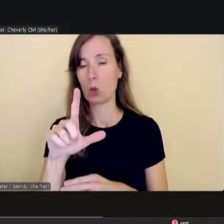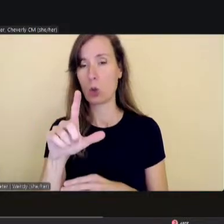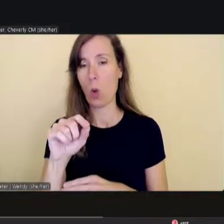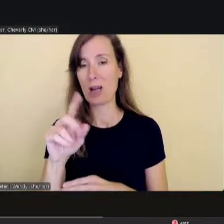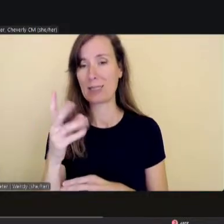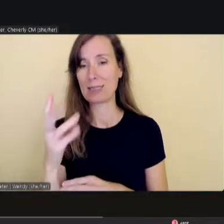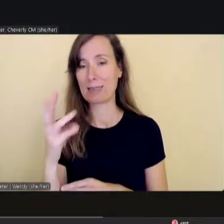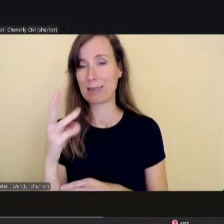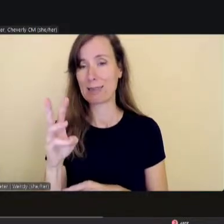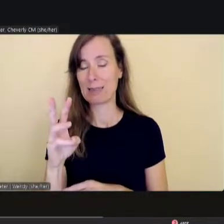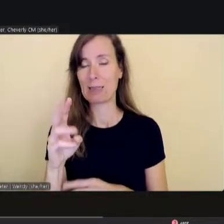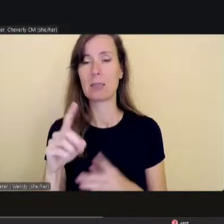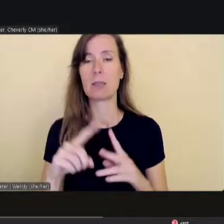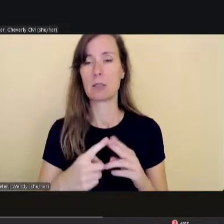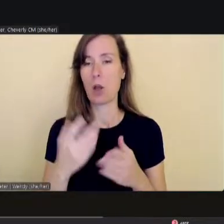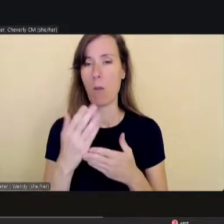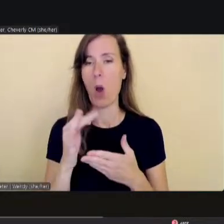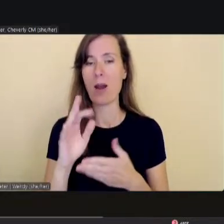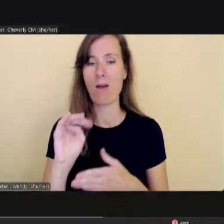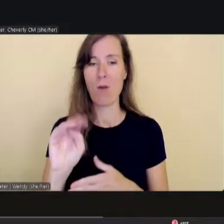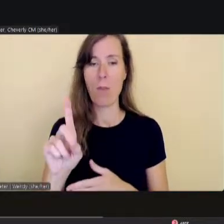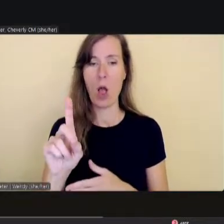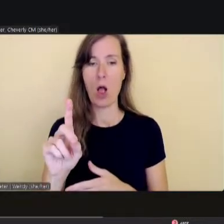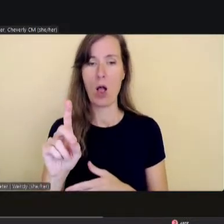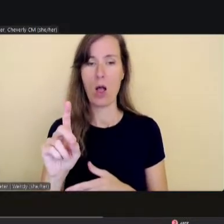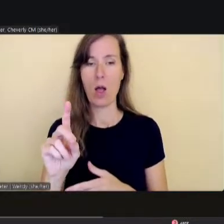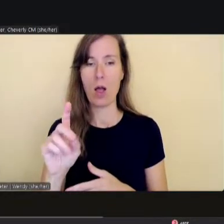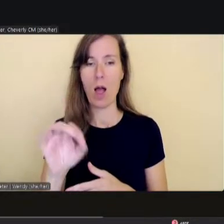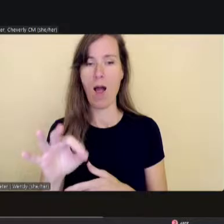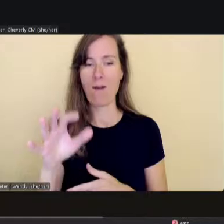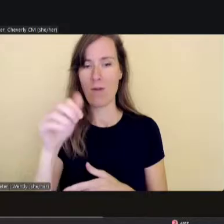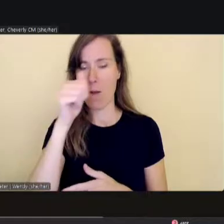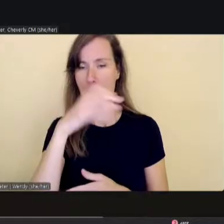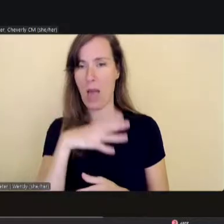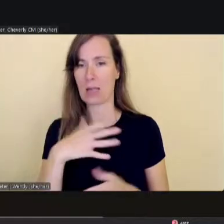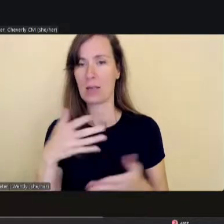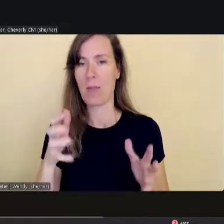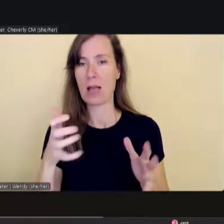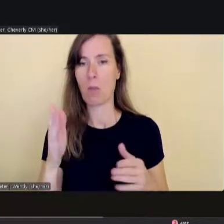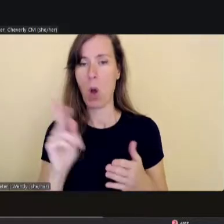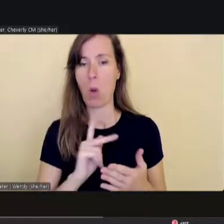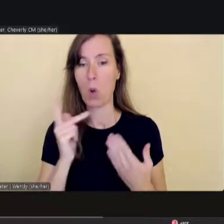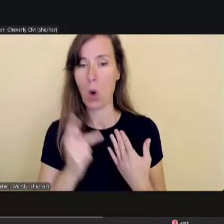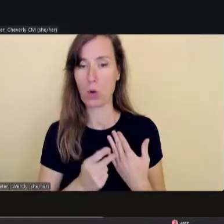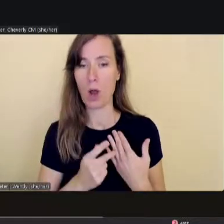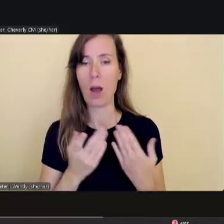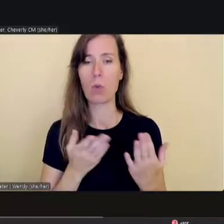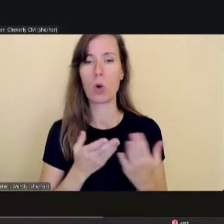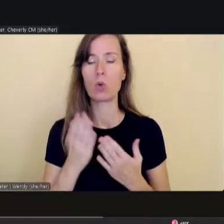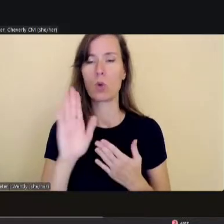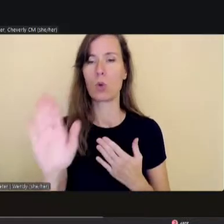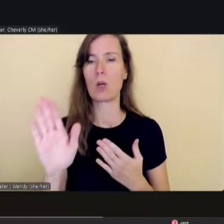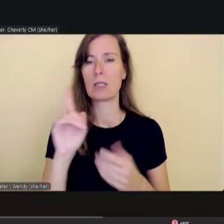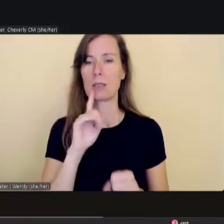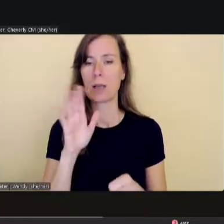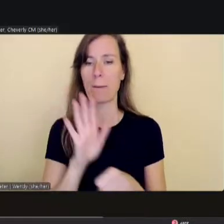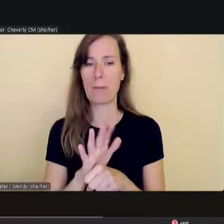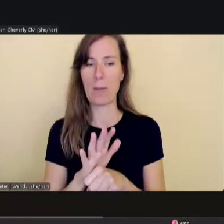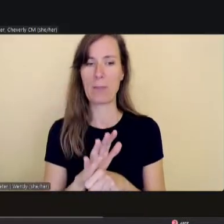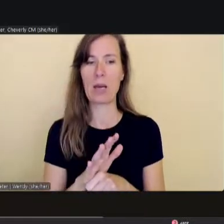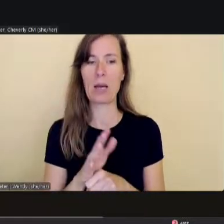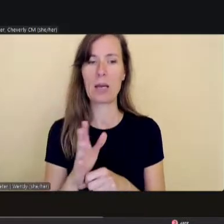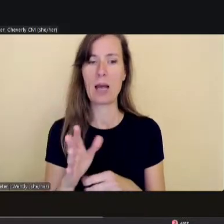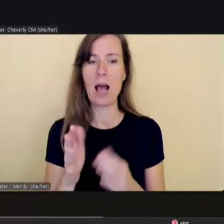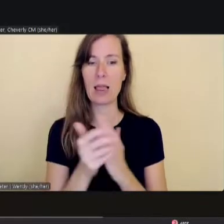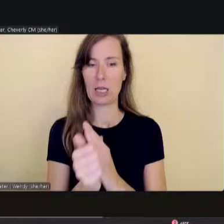of the men's basketball program, and through his dedication and leadership, grew to take on expanded